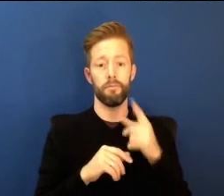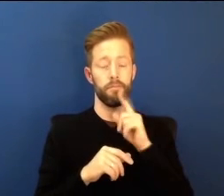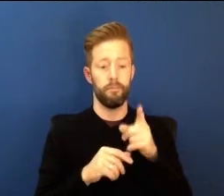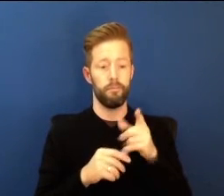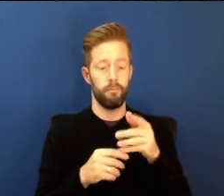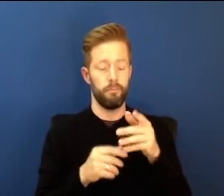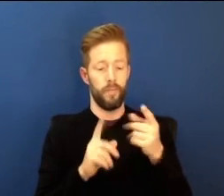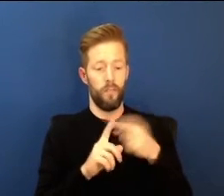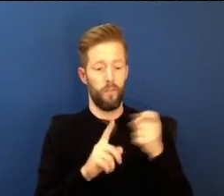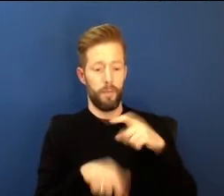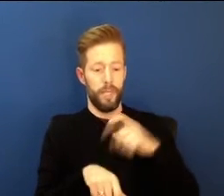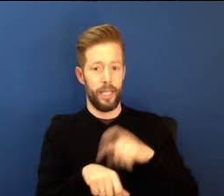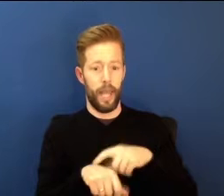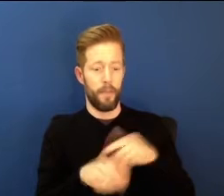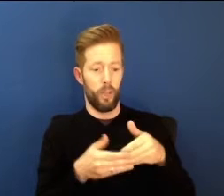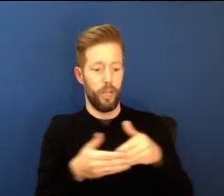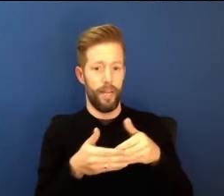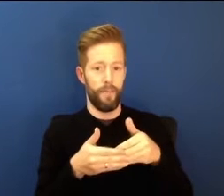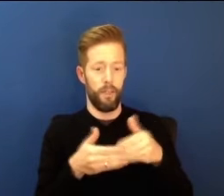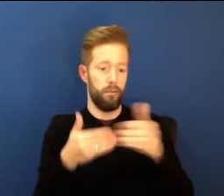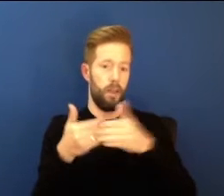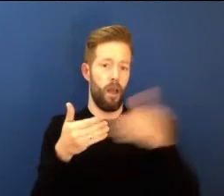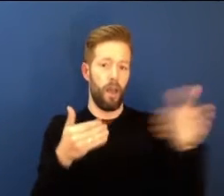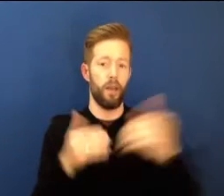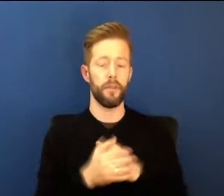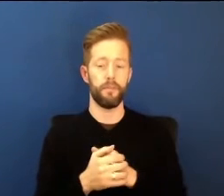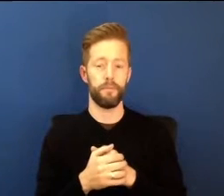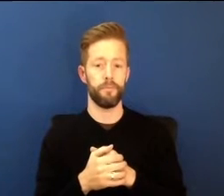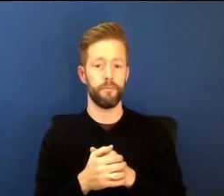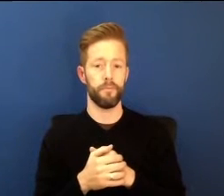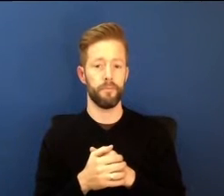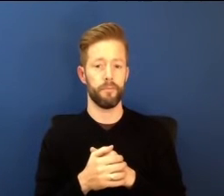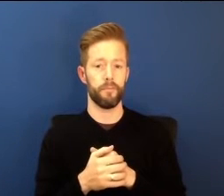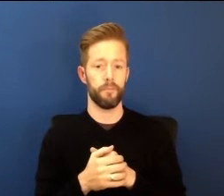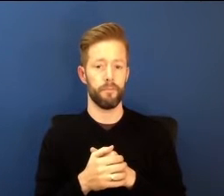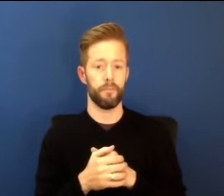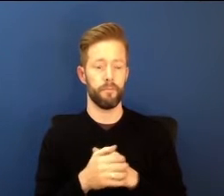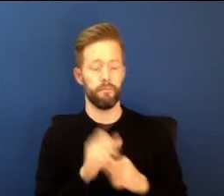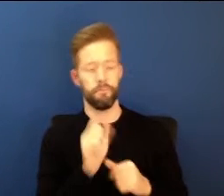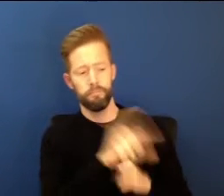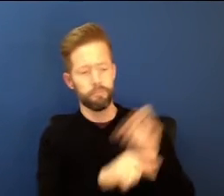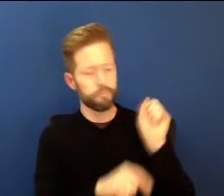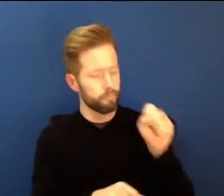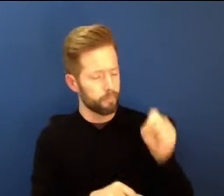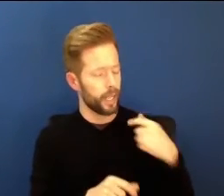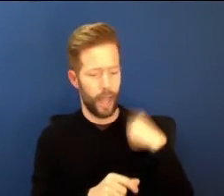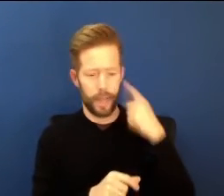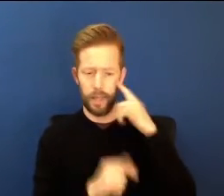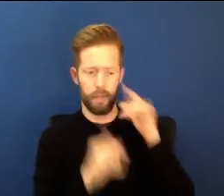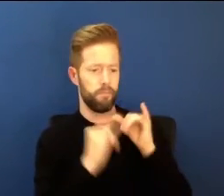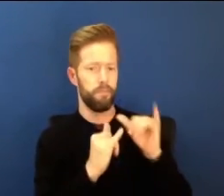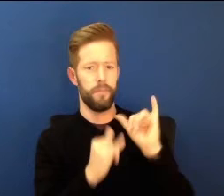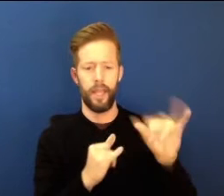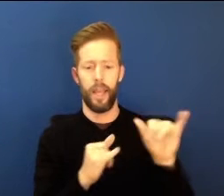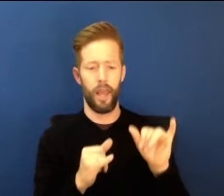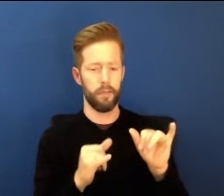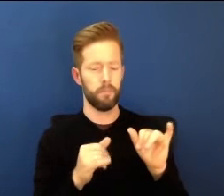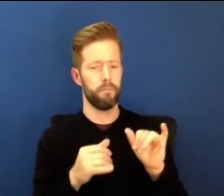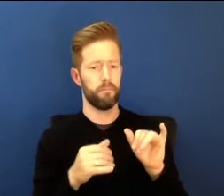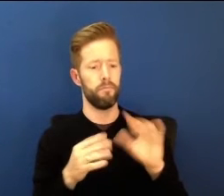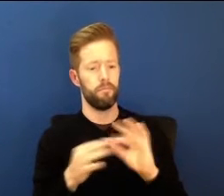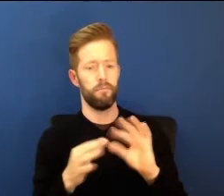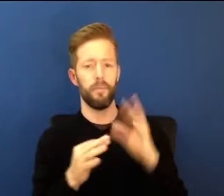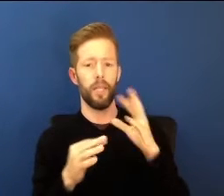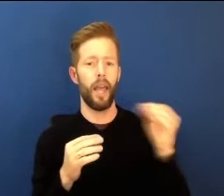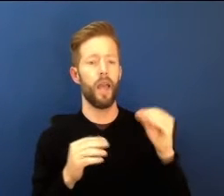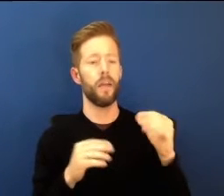from the time that they're an infant on. Mm-hmm. Yeah, no, I think along those exact same lines, and I think